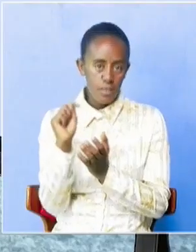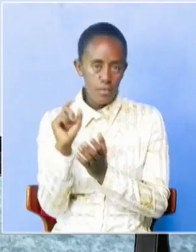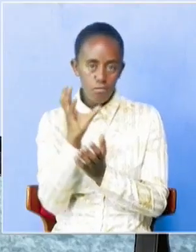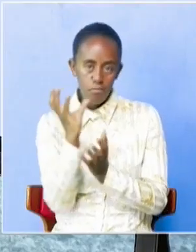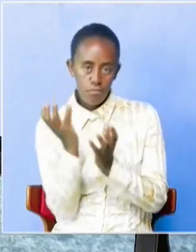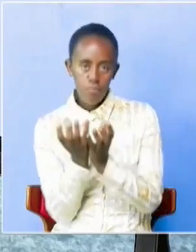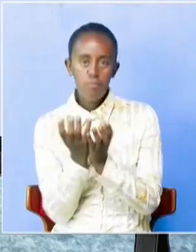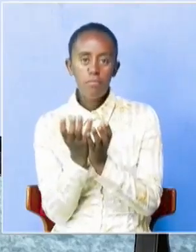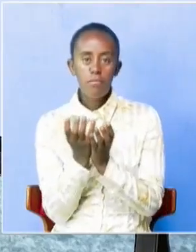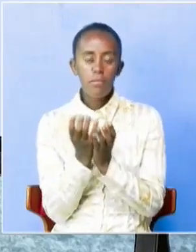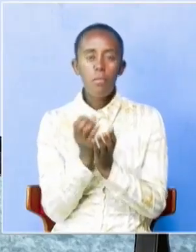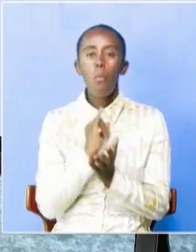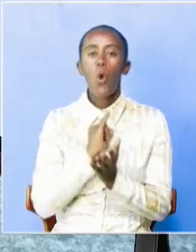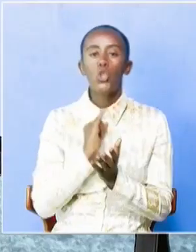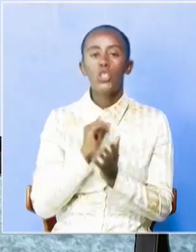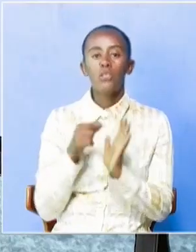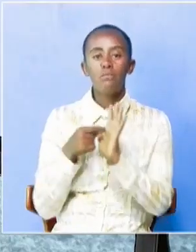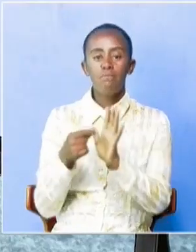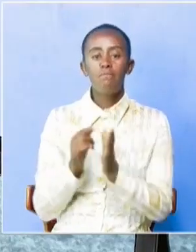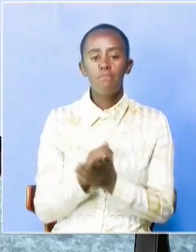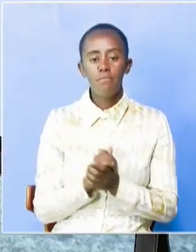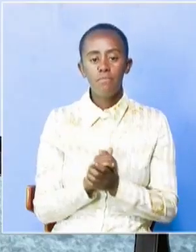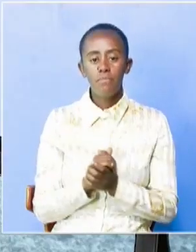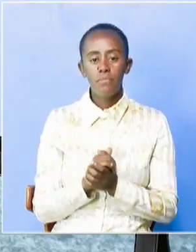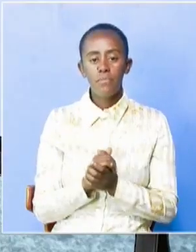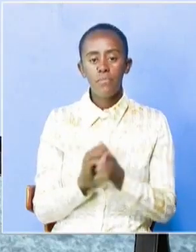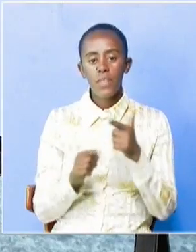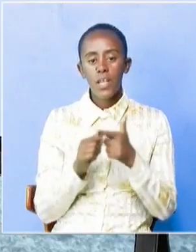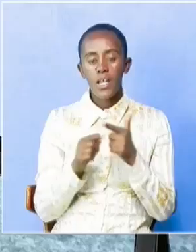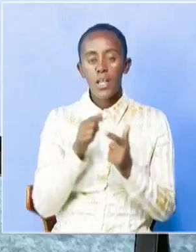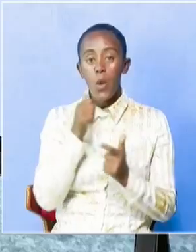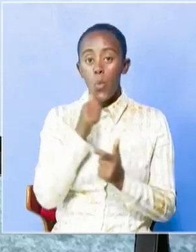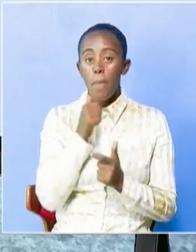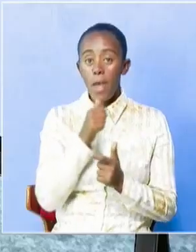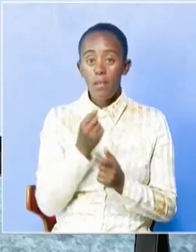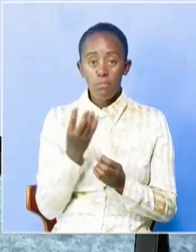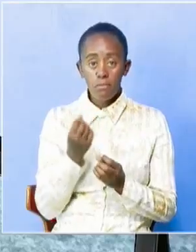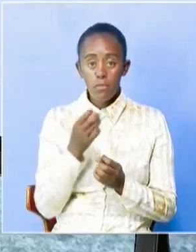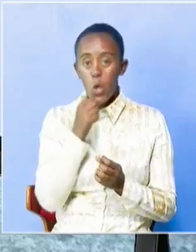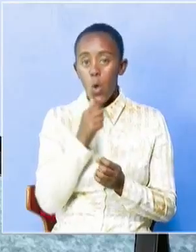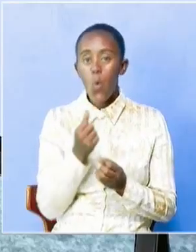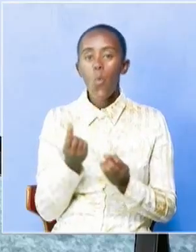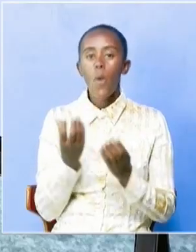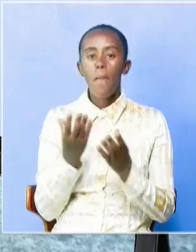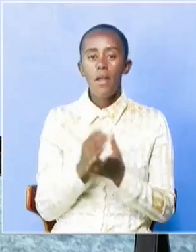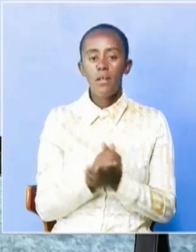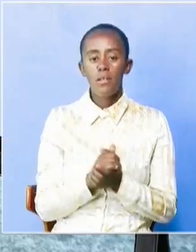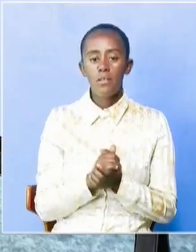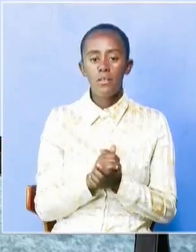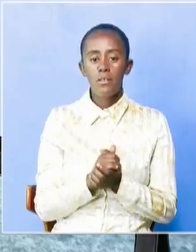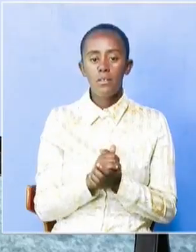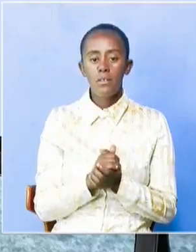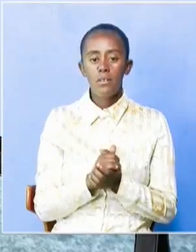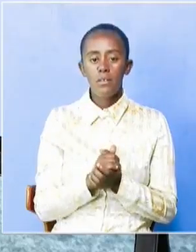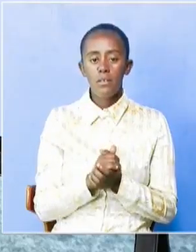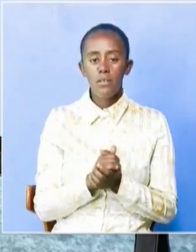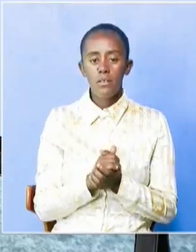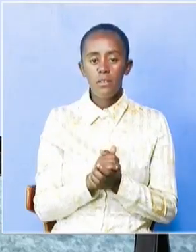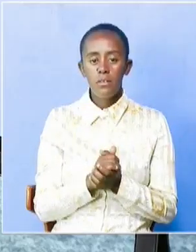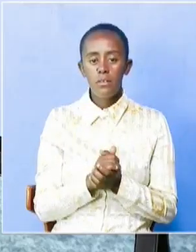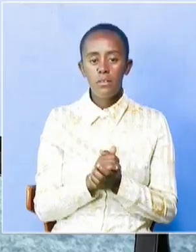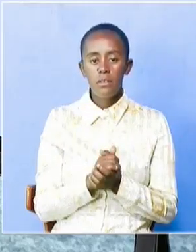showing what? Possession. Okay, what about in the second one? This word, on the other hand, unlike the first one, is